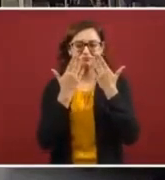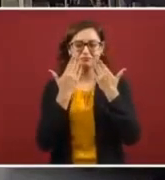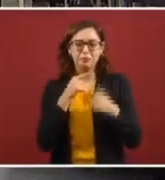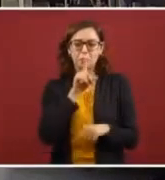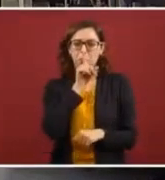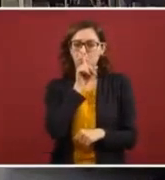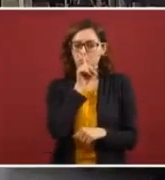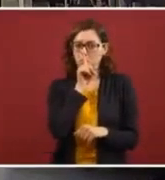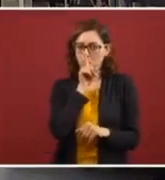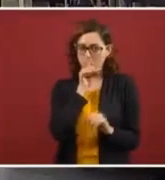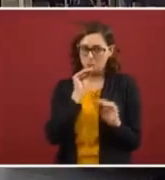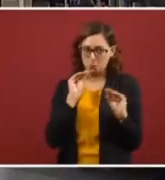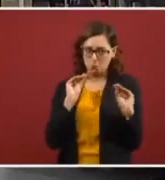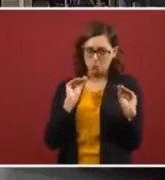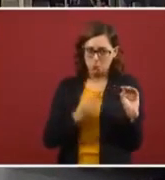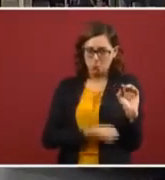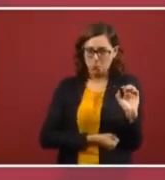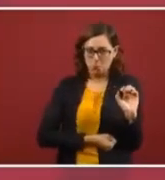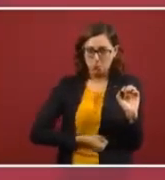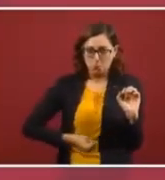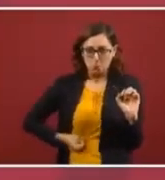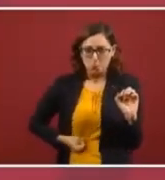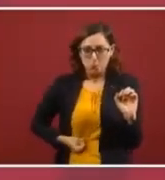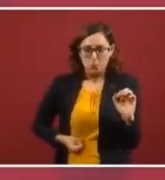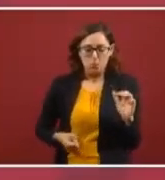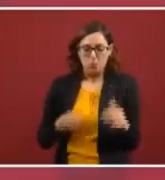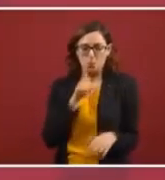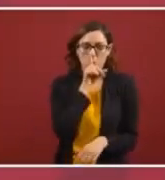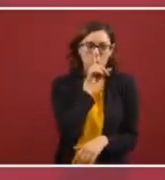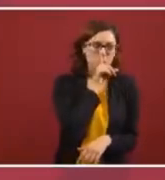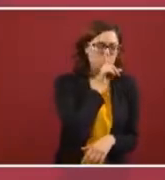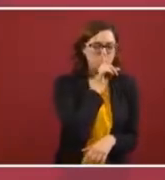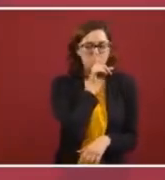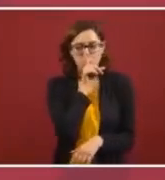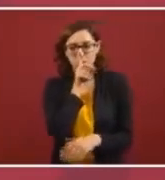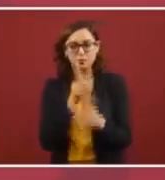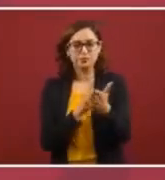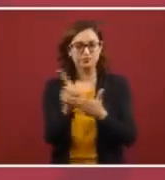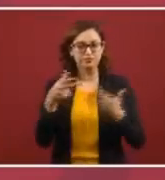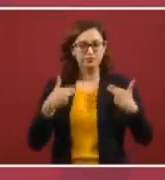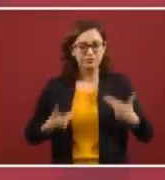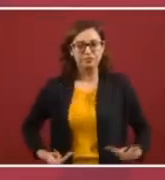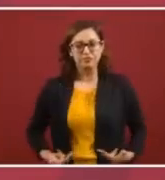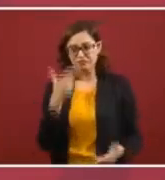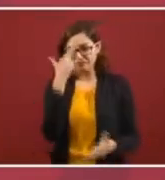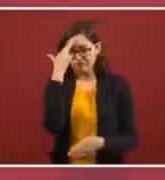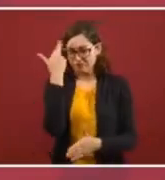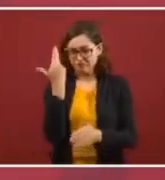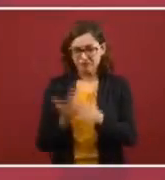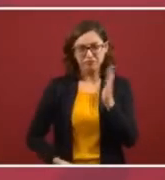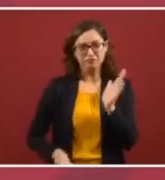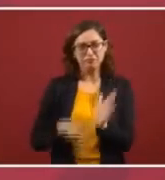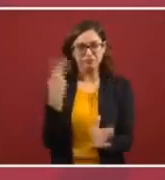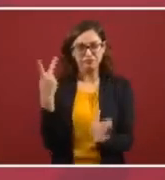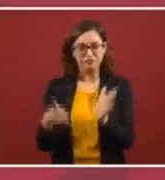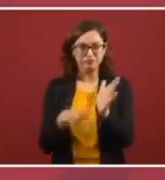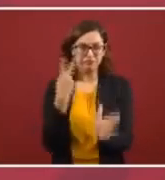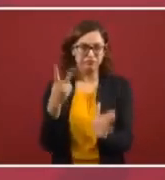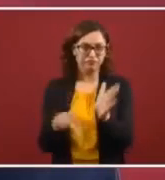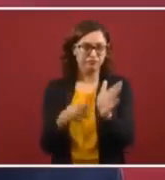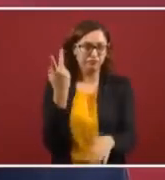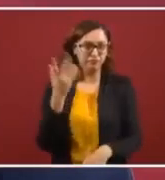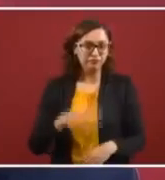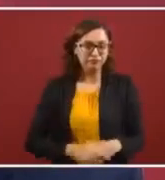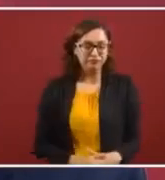They used to quiet it. Violations of rights, human rights. And that is why we gave